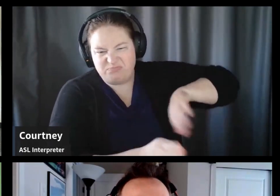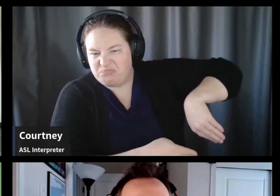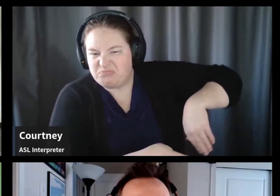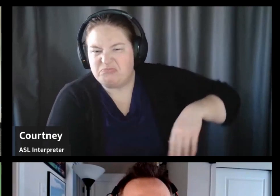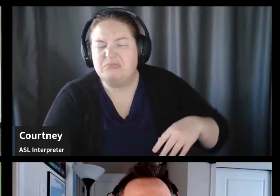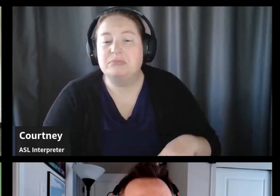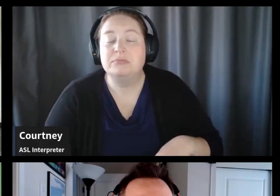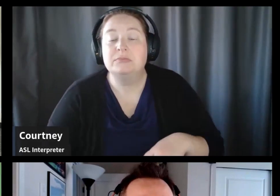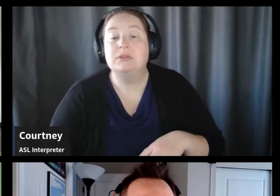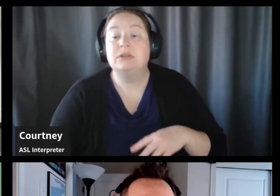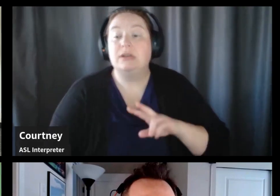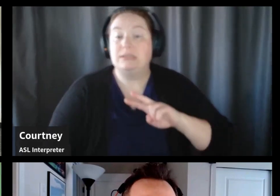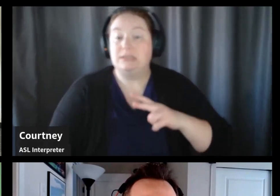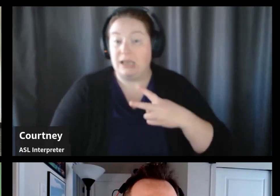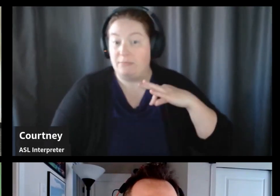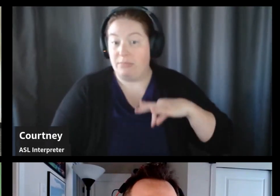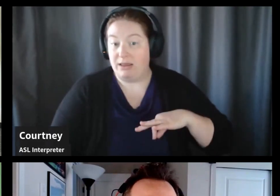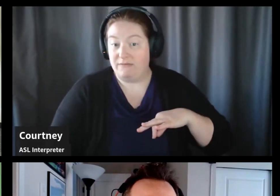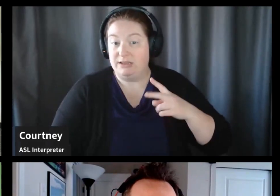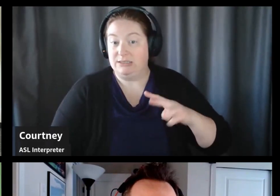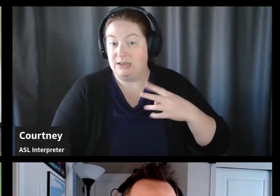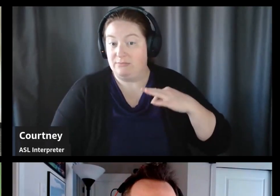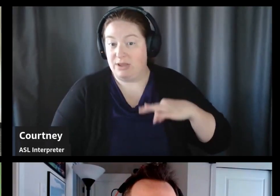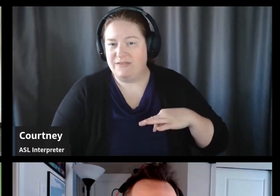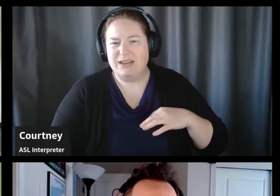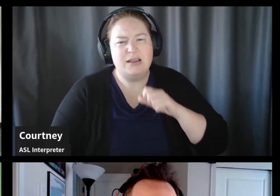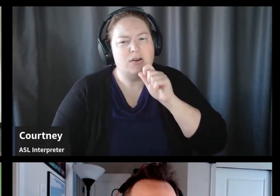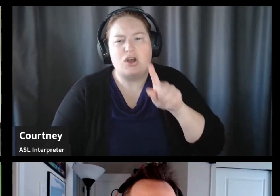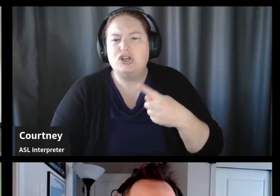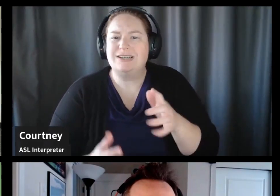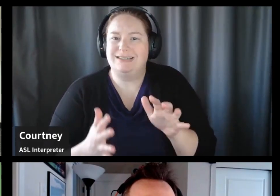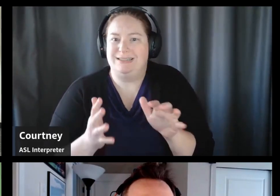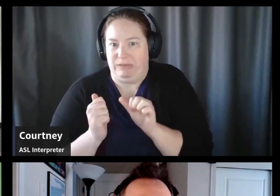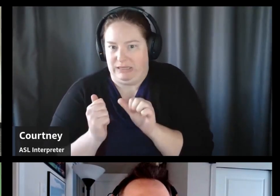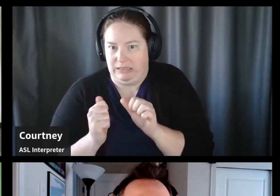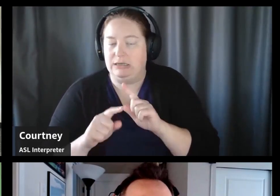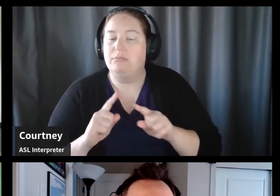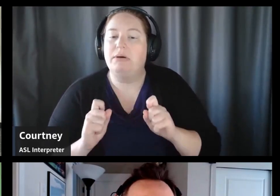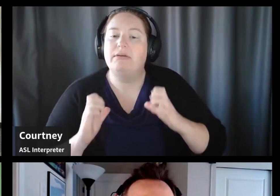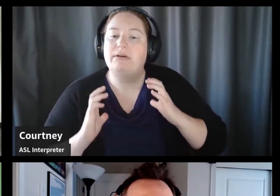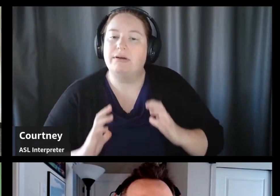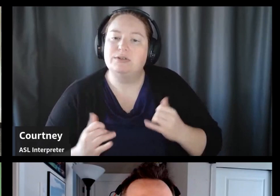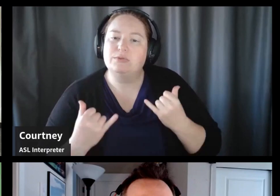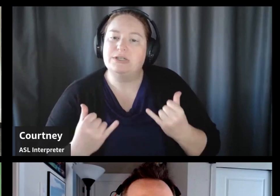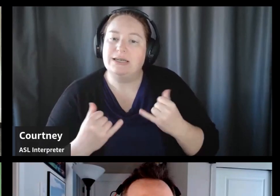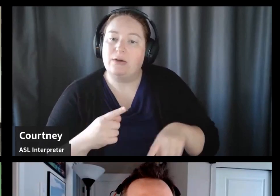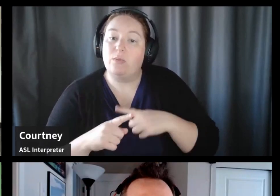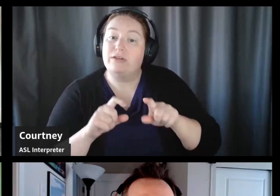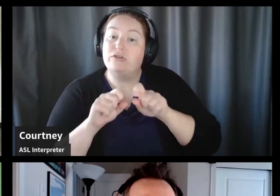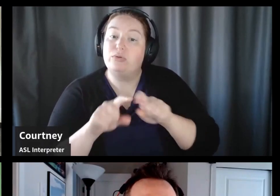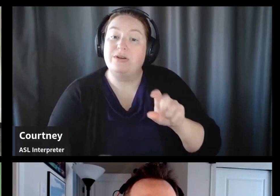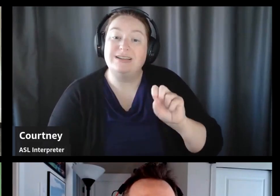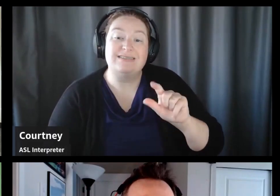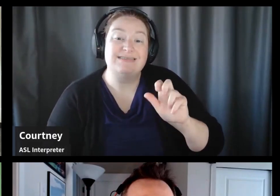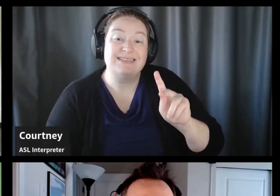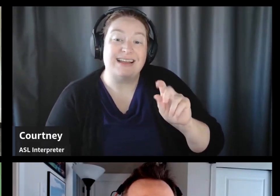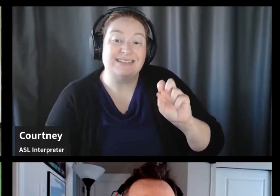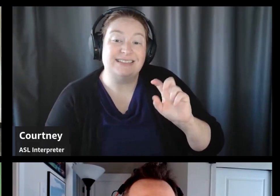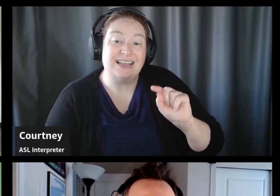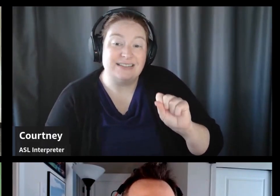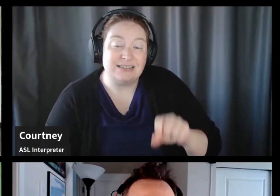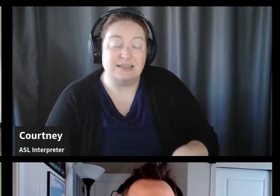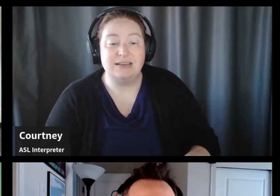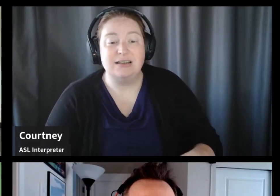The secondary benefit from all of this was not just a speed element, is that customer today, when they're deploying StackSets, we have